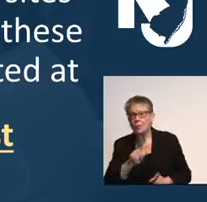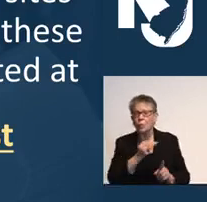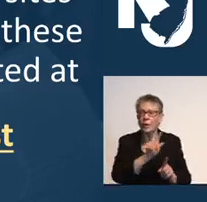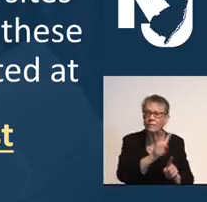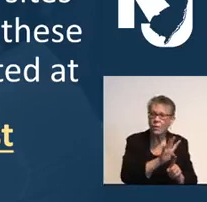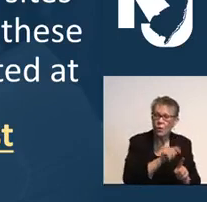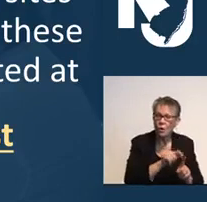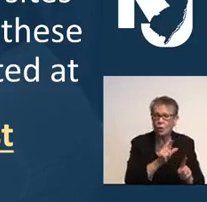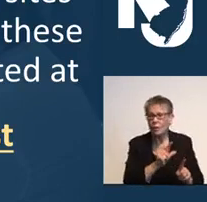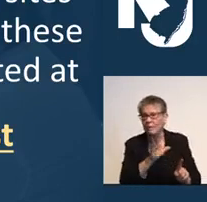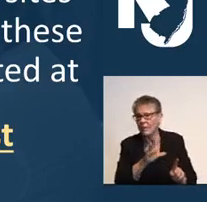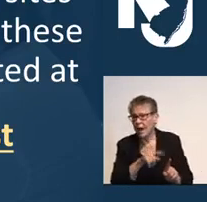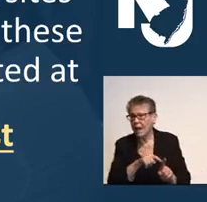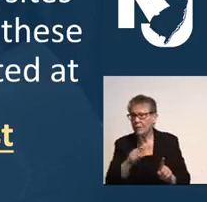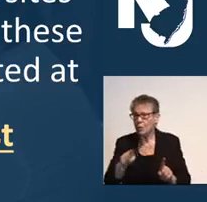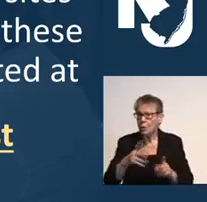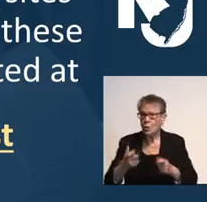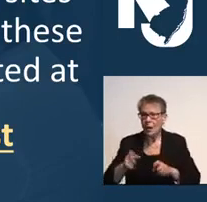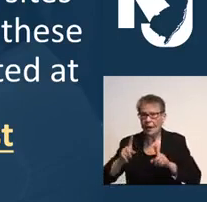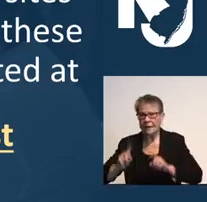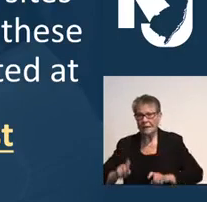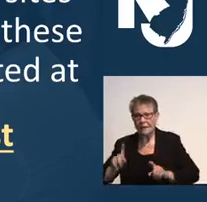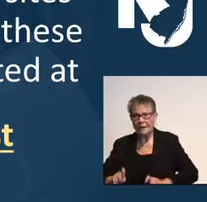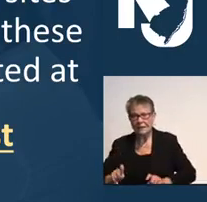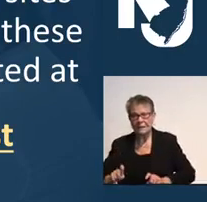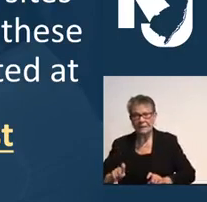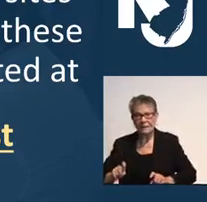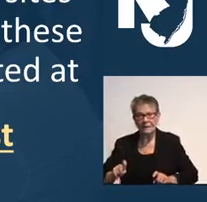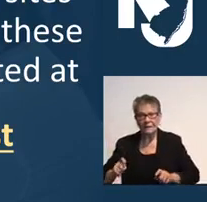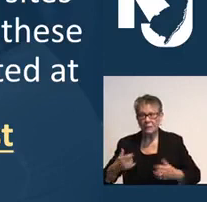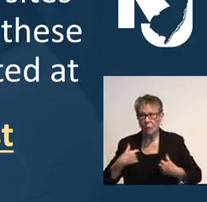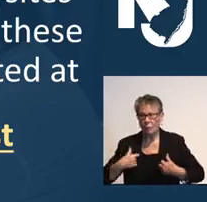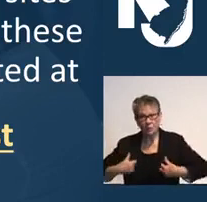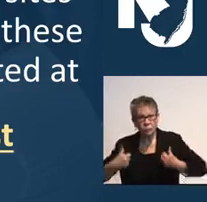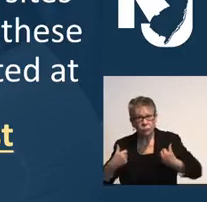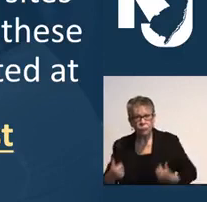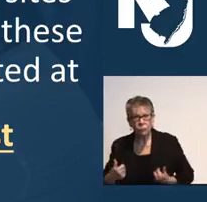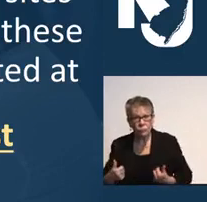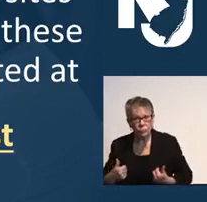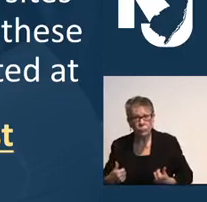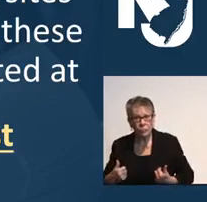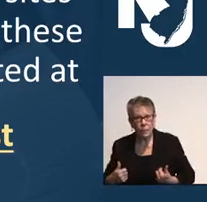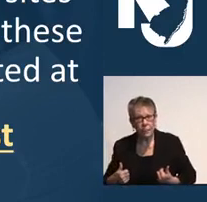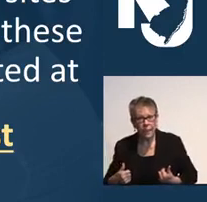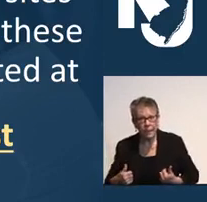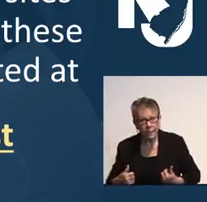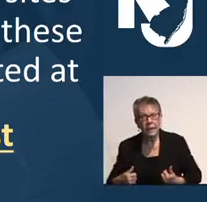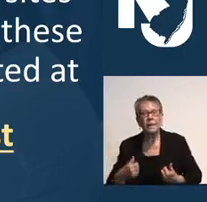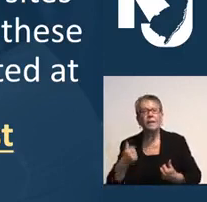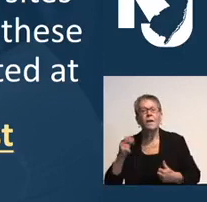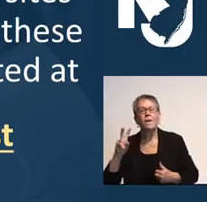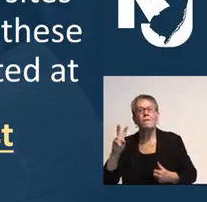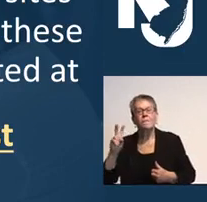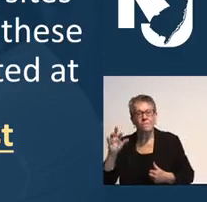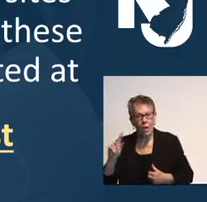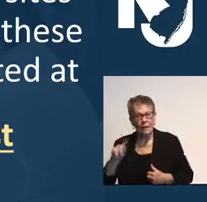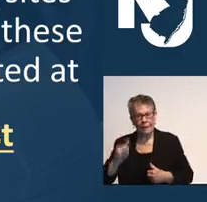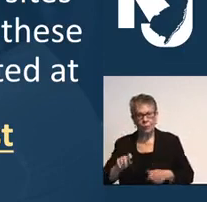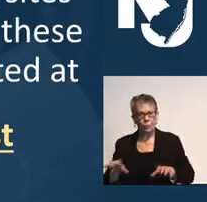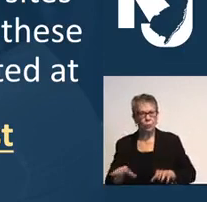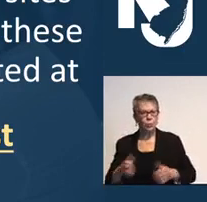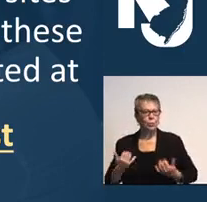a confirmatory test, the Vault home test is the test, and you want to do it today, would be the test that you